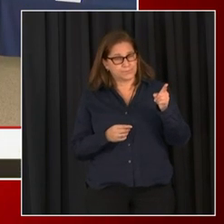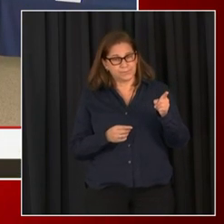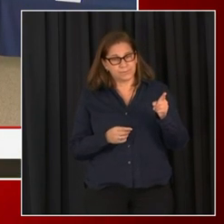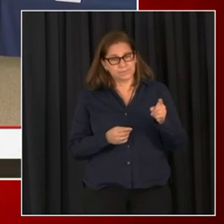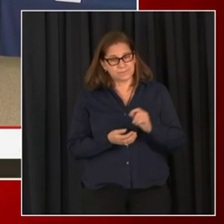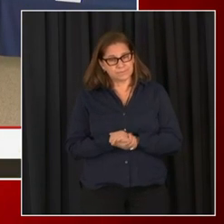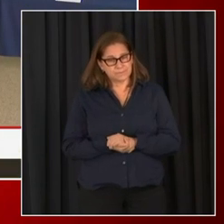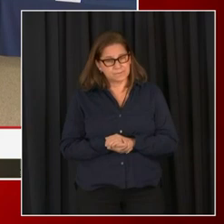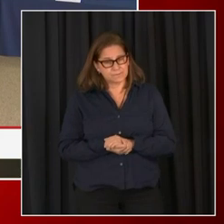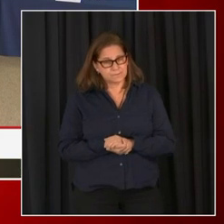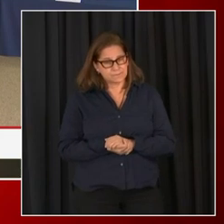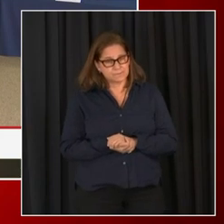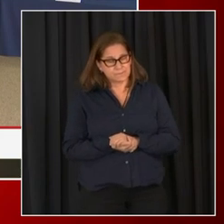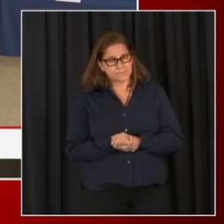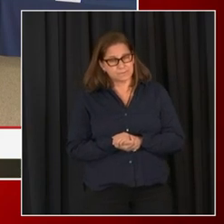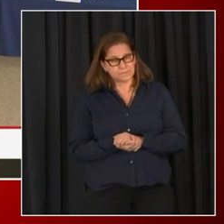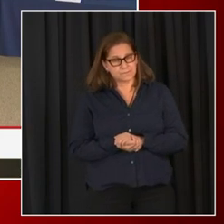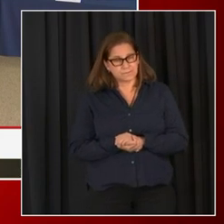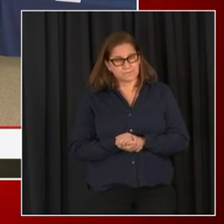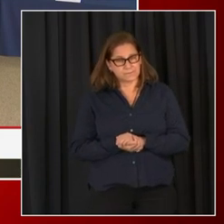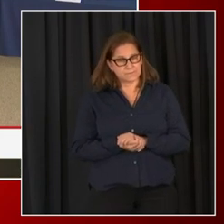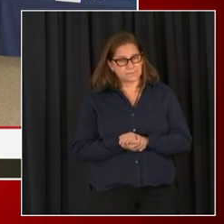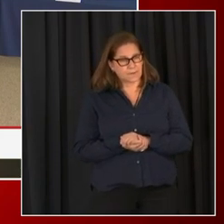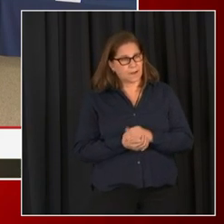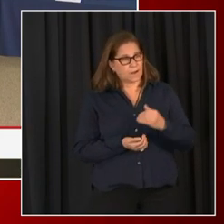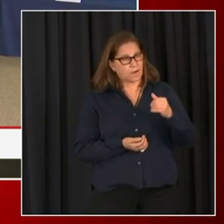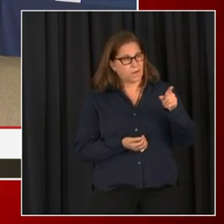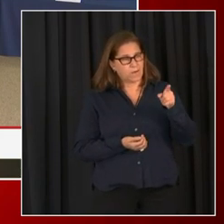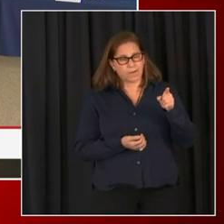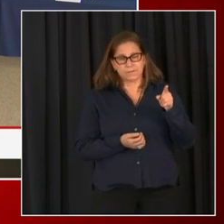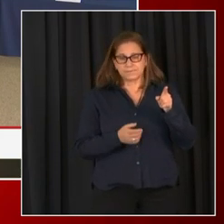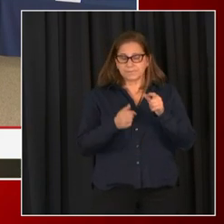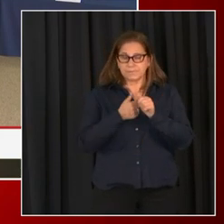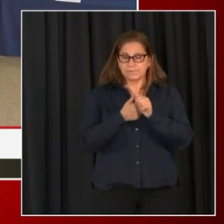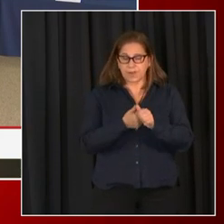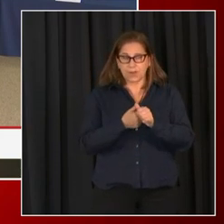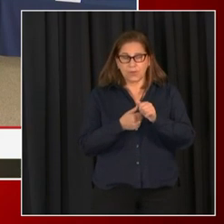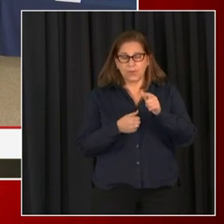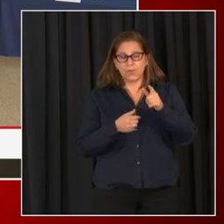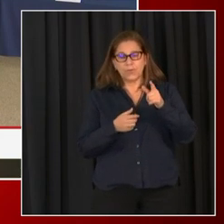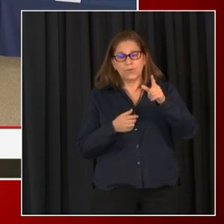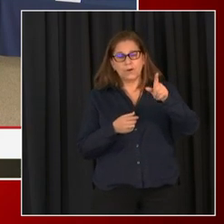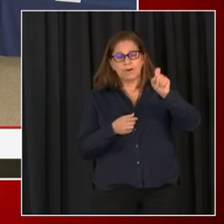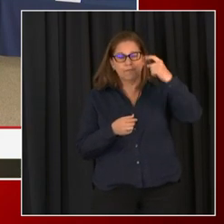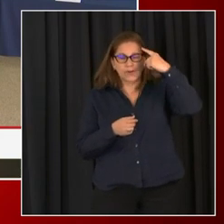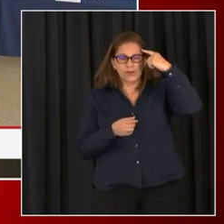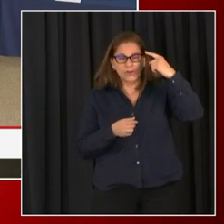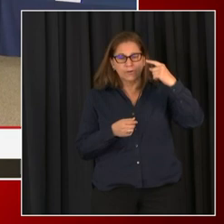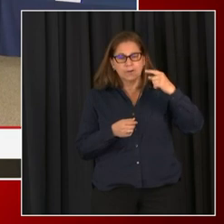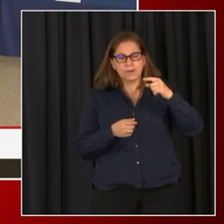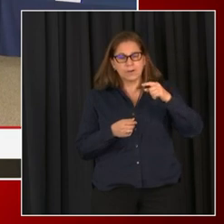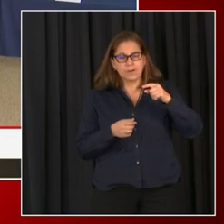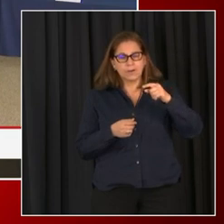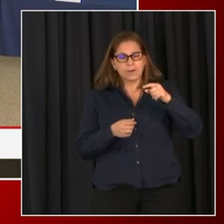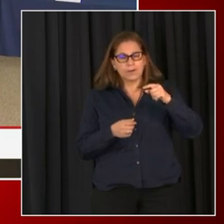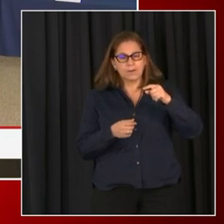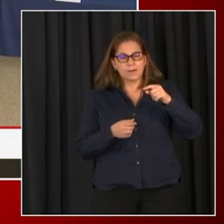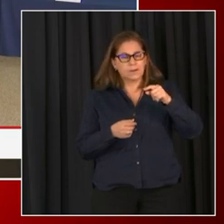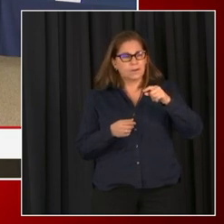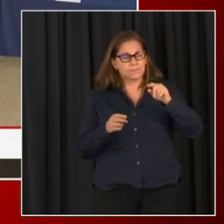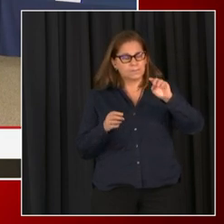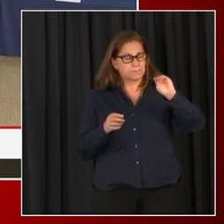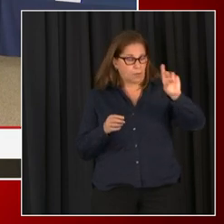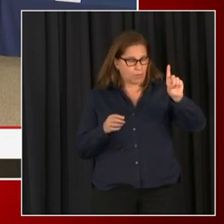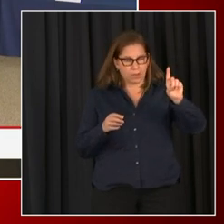what's happened with the governor of Michigan, and now reports that Governor Northam in Virginia was also a